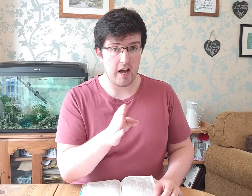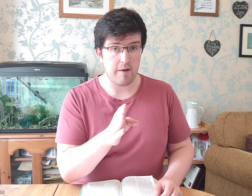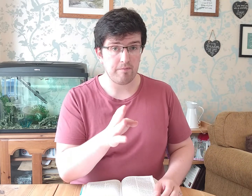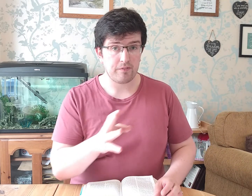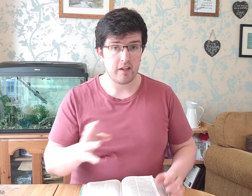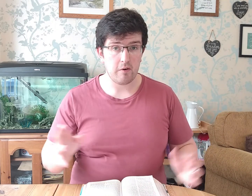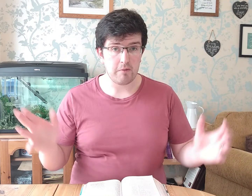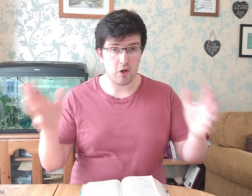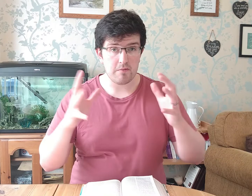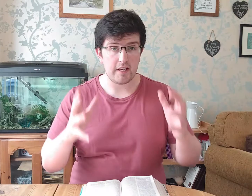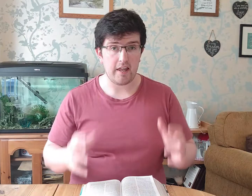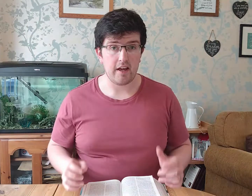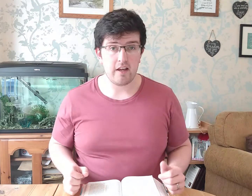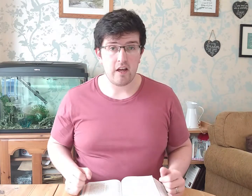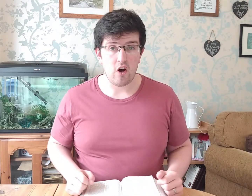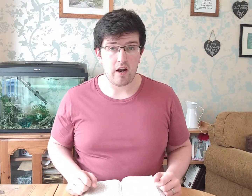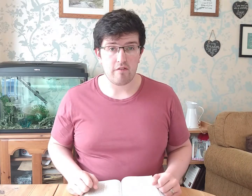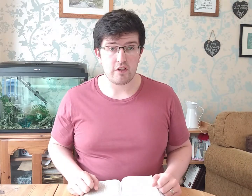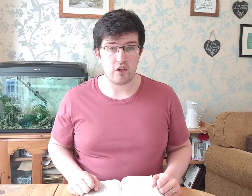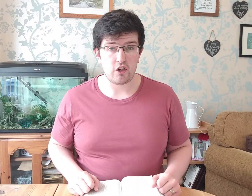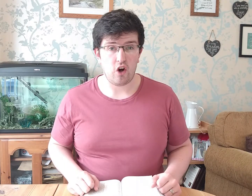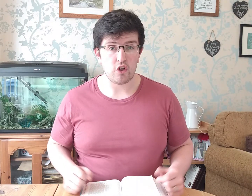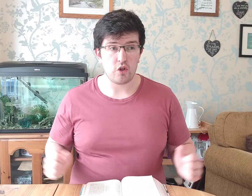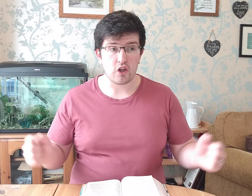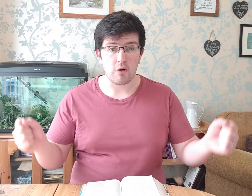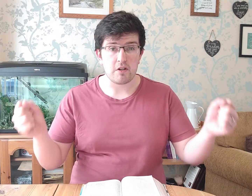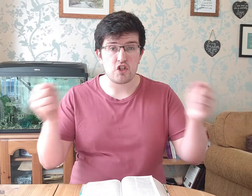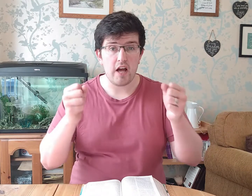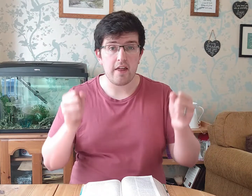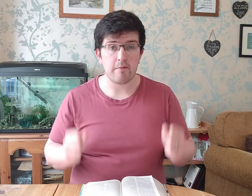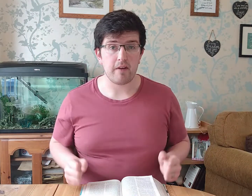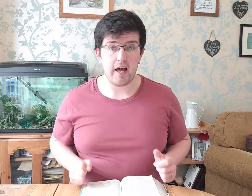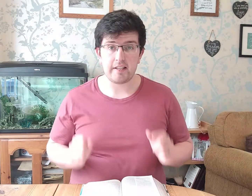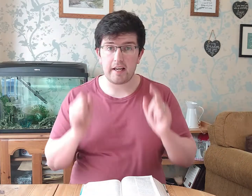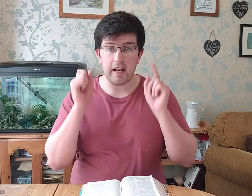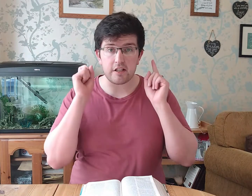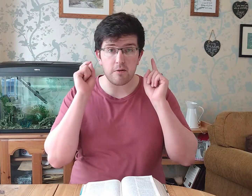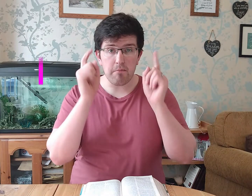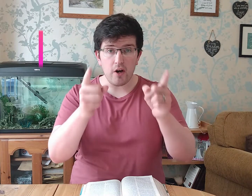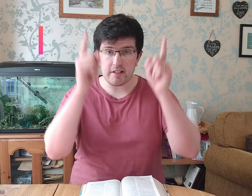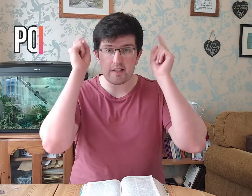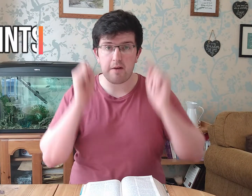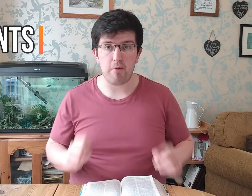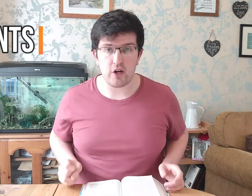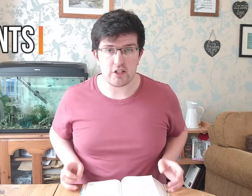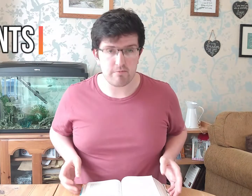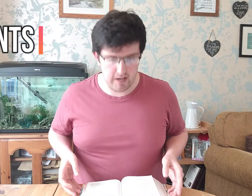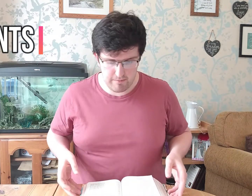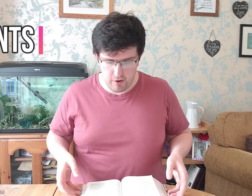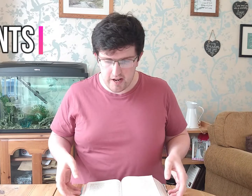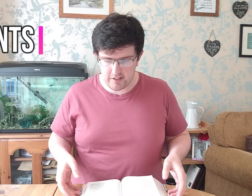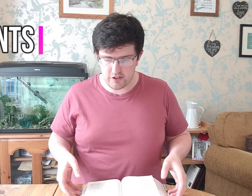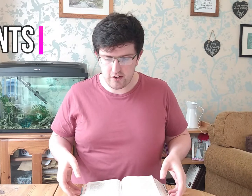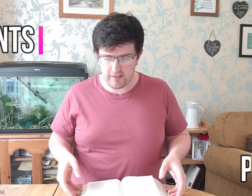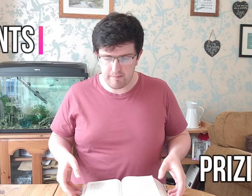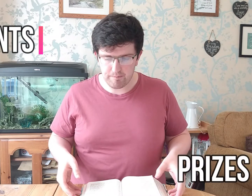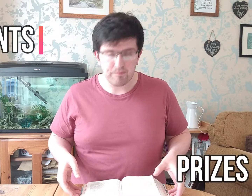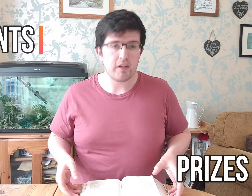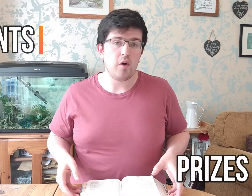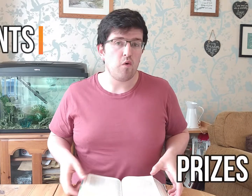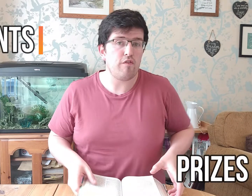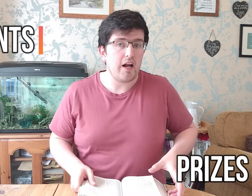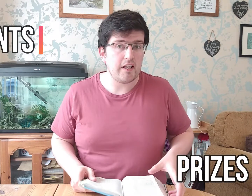Zoom time, when we come together on our video call, you can come and share them and collect some points. And points mean prizes, don't